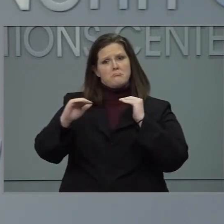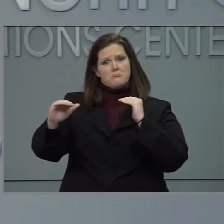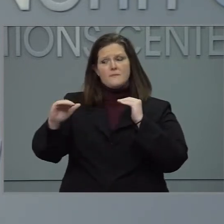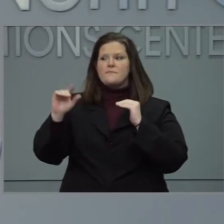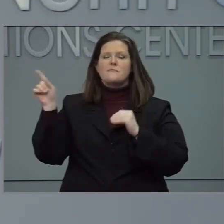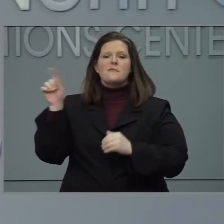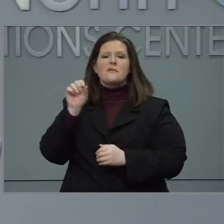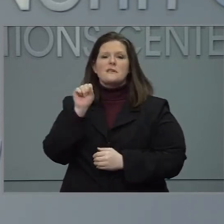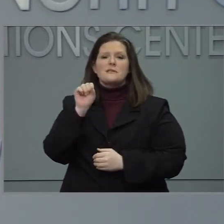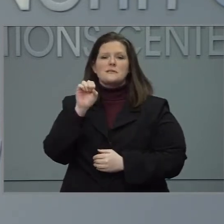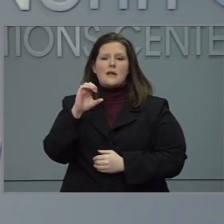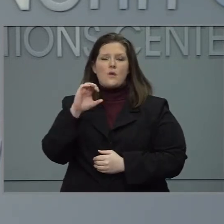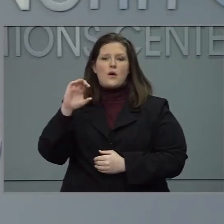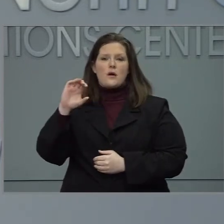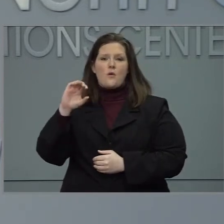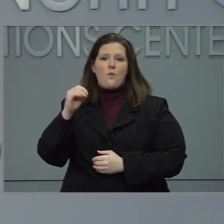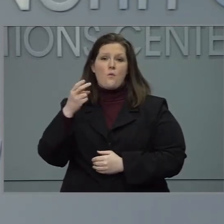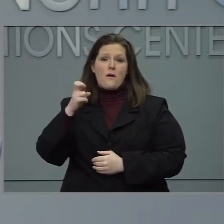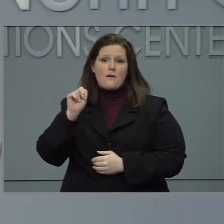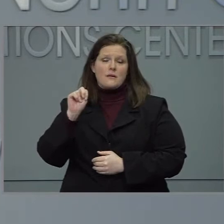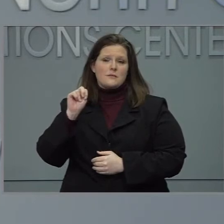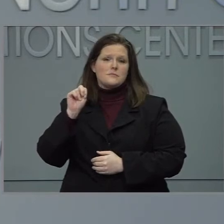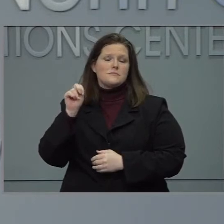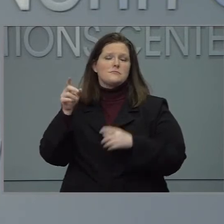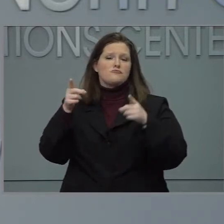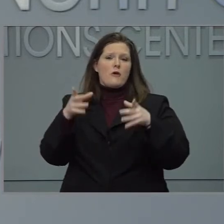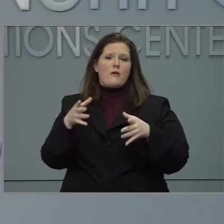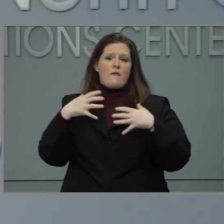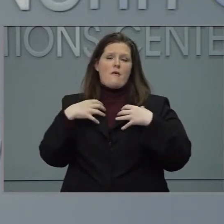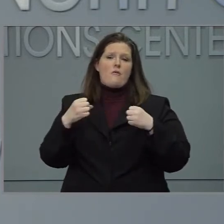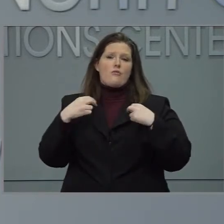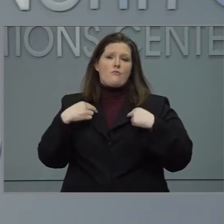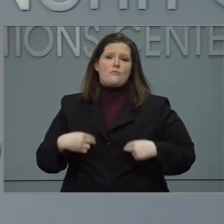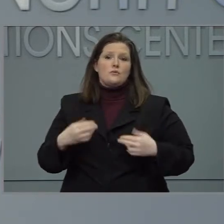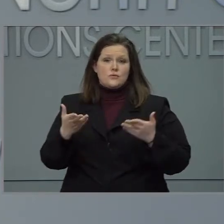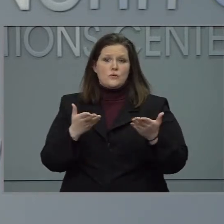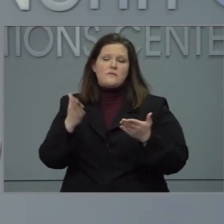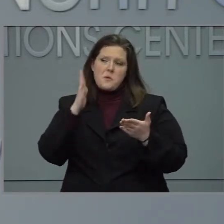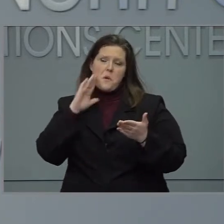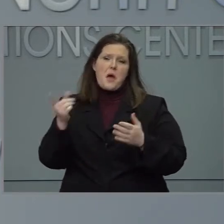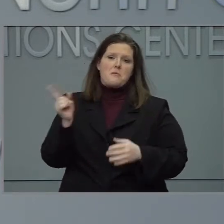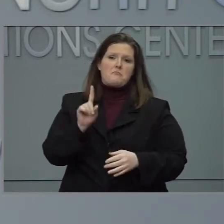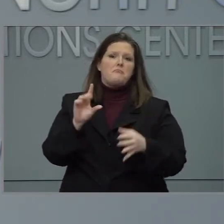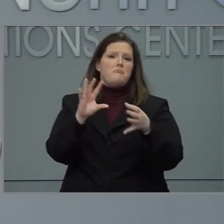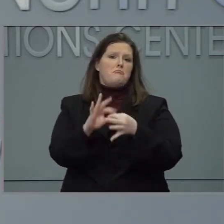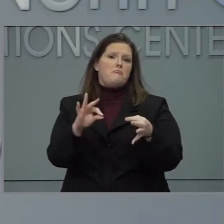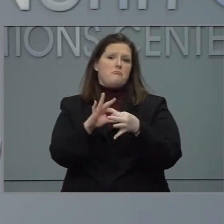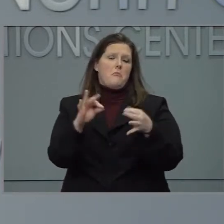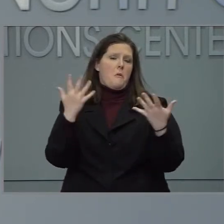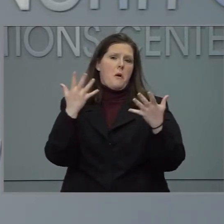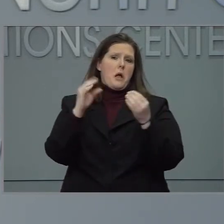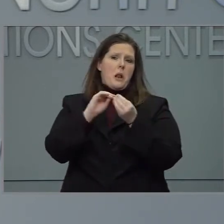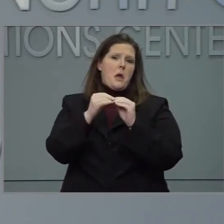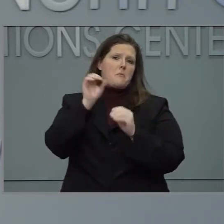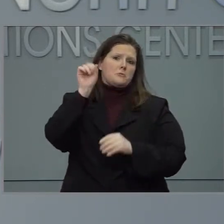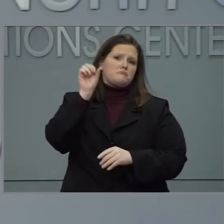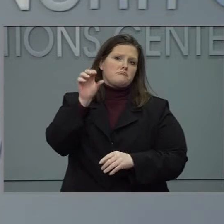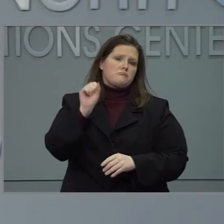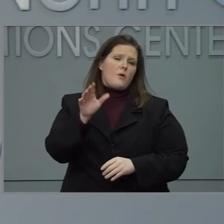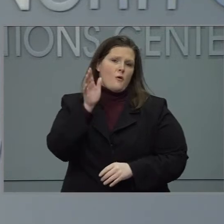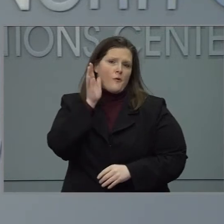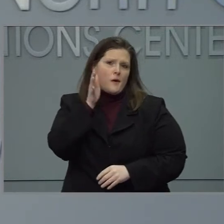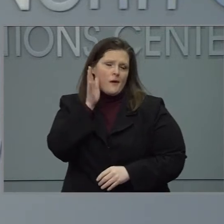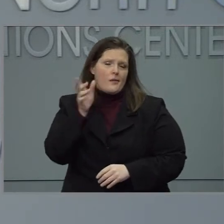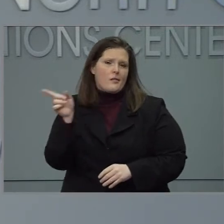Secretary of Health and Human Services, Dr. Mandy Cohen, will share more on our improving data in a moment. While our trends look